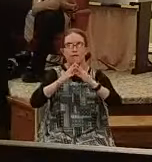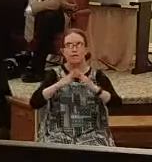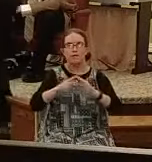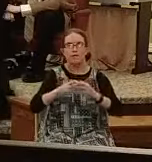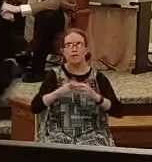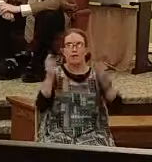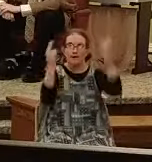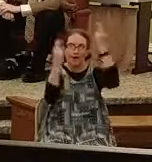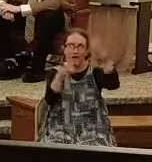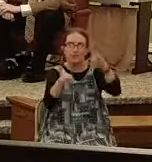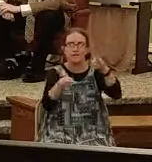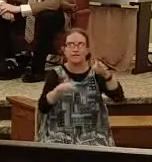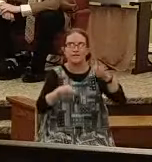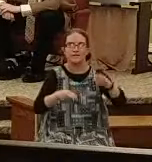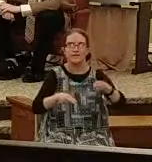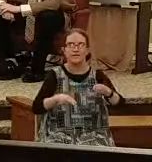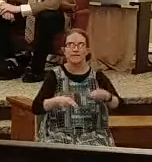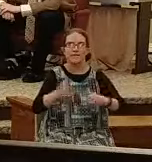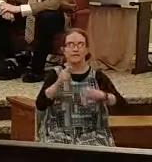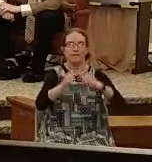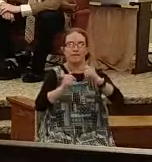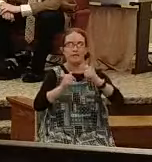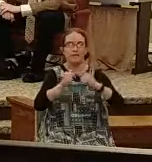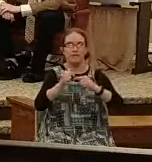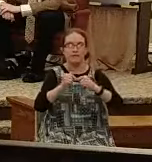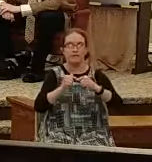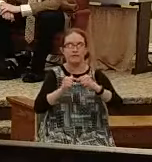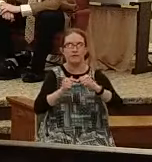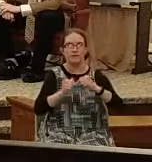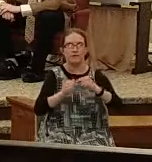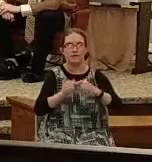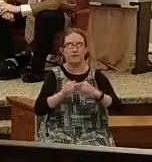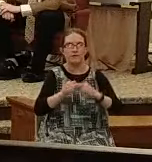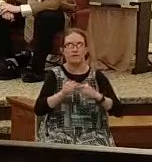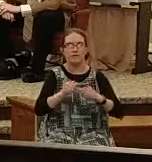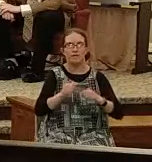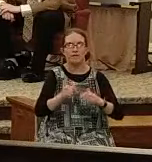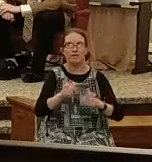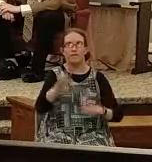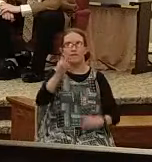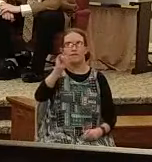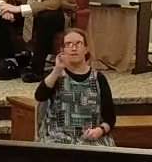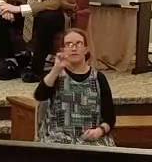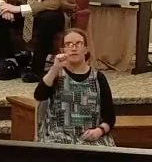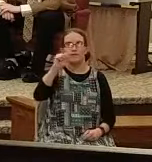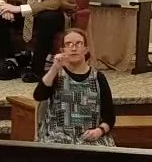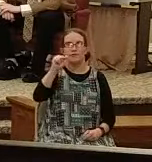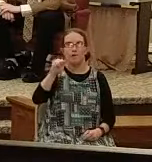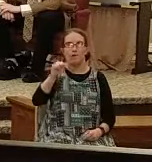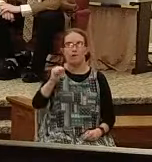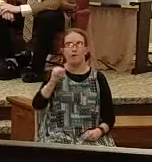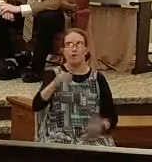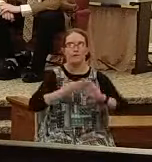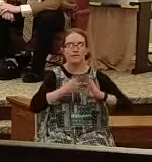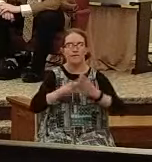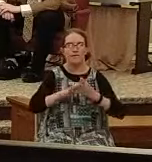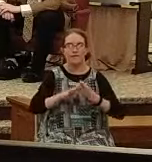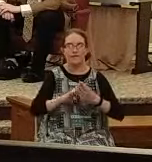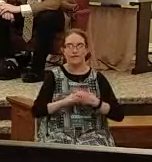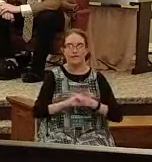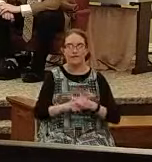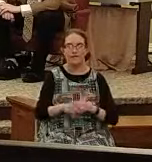What happens is they actually build a Viet Cong village there, a Vietnamese village there. And in that village,